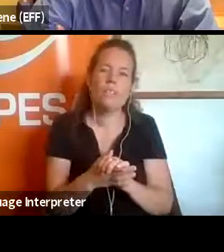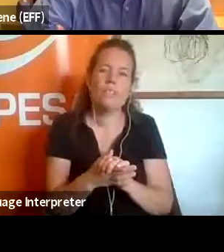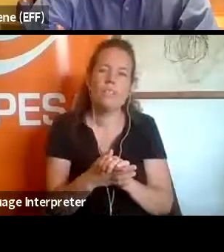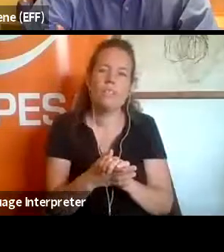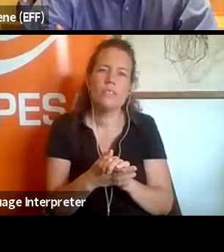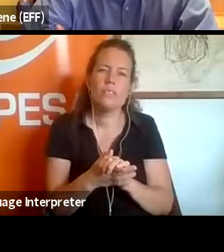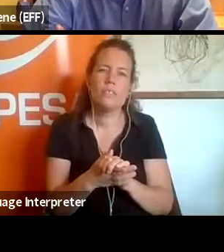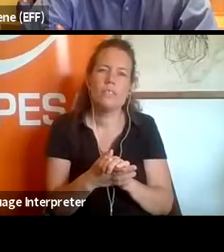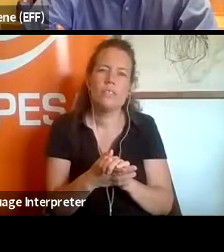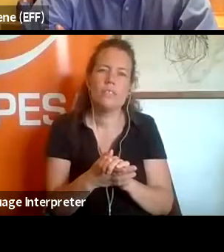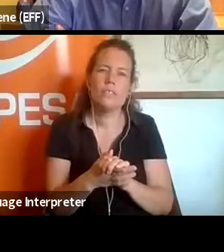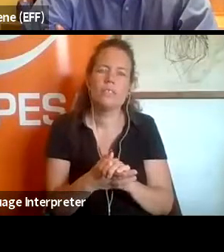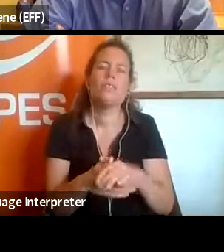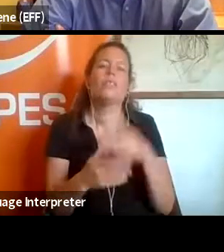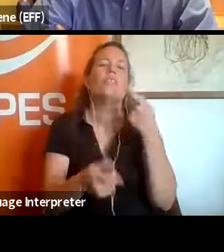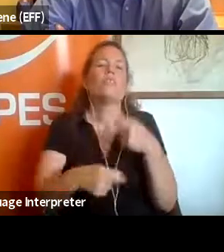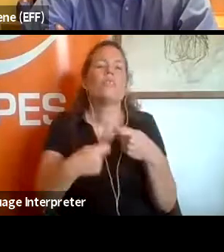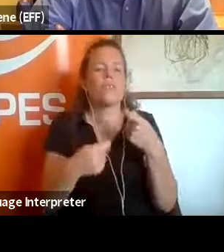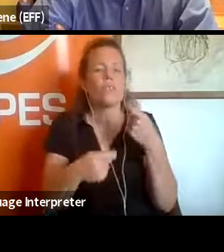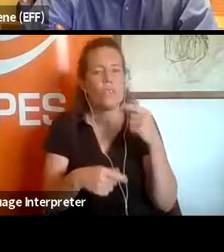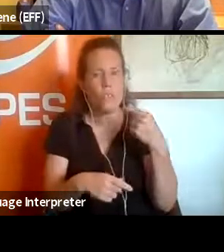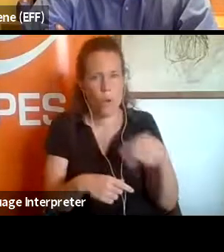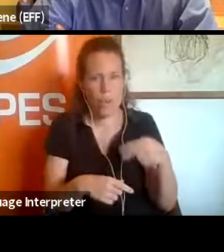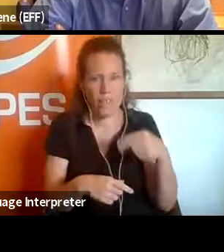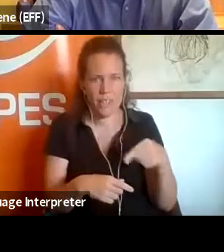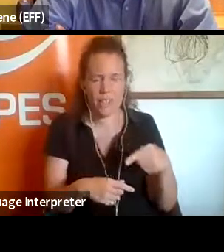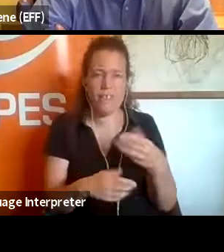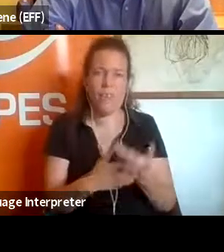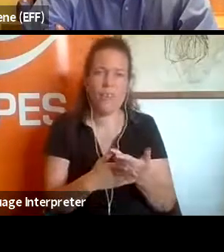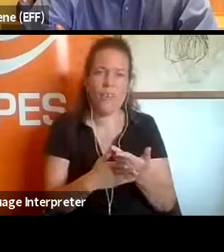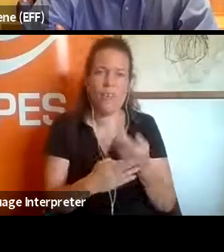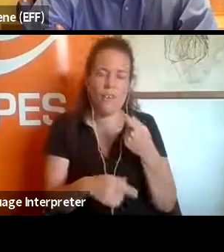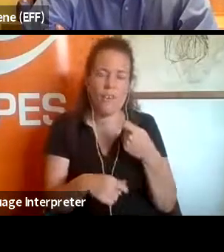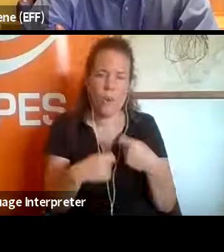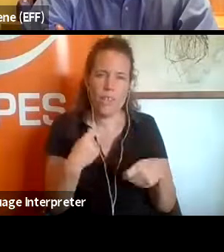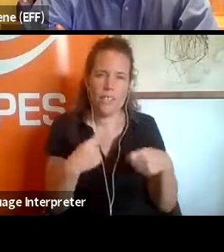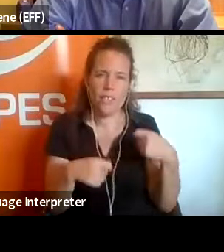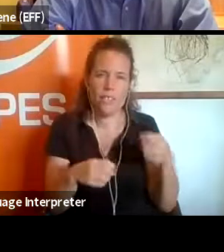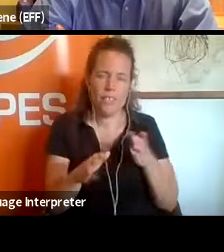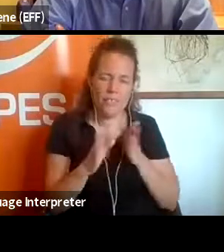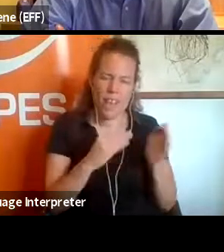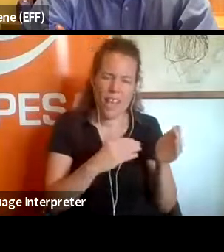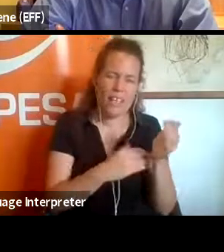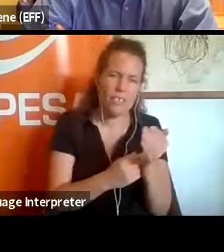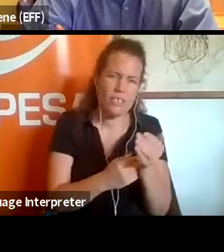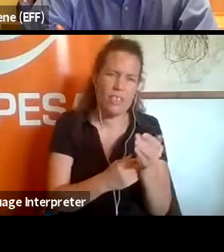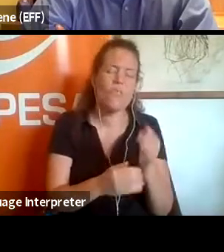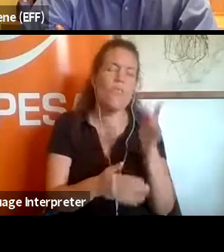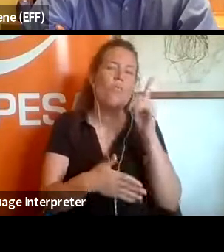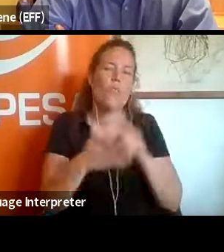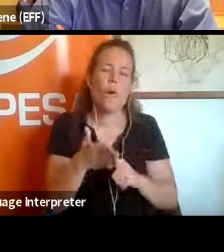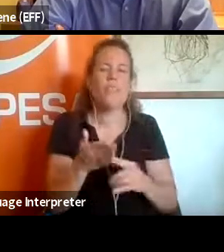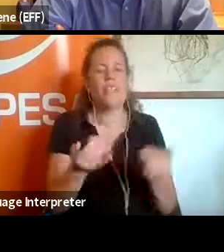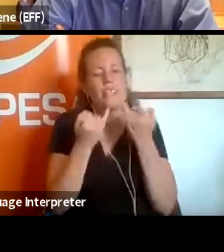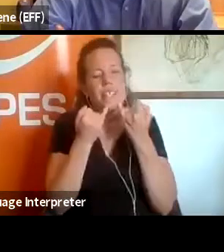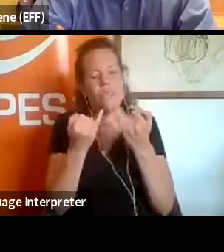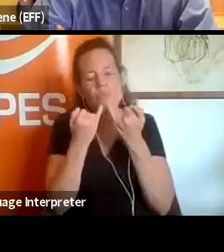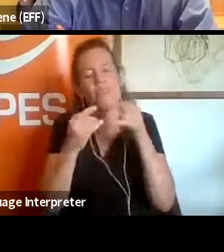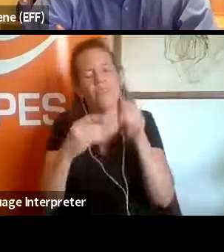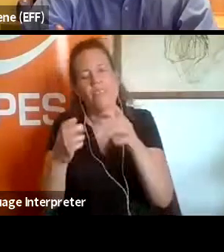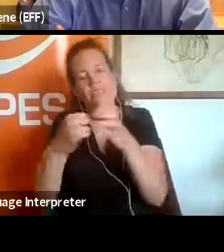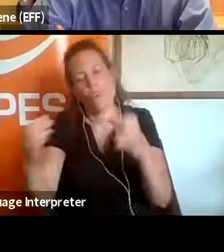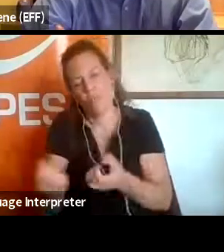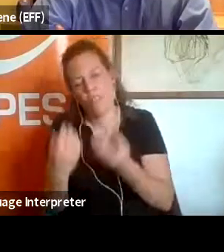has this qualitative angle related to what is the information that the company provides.